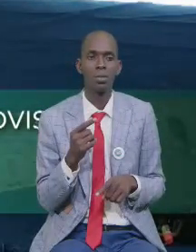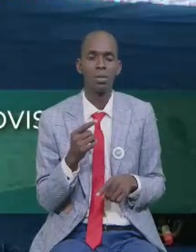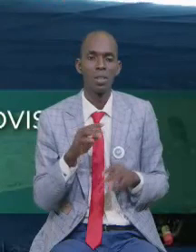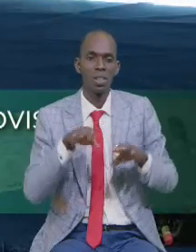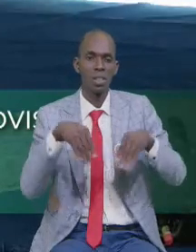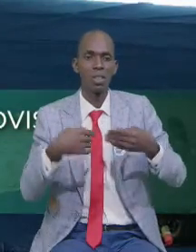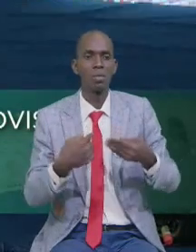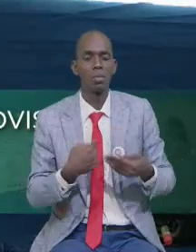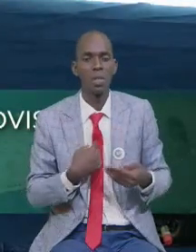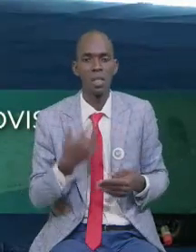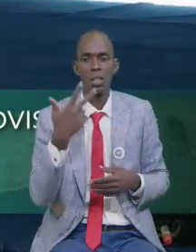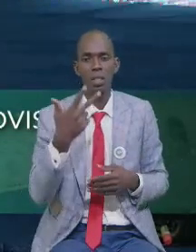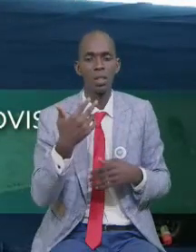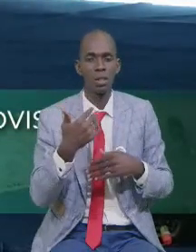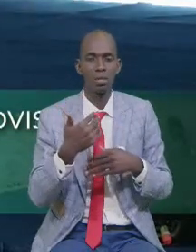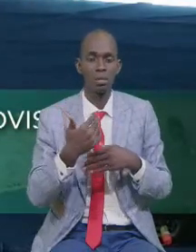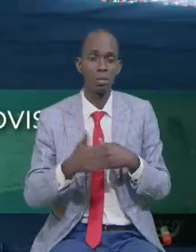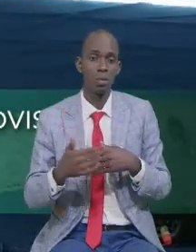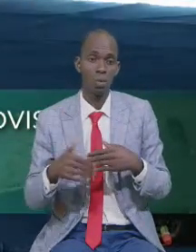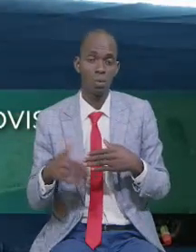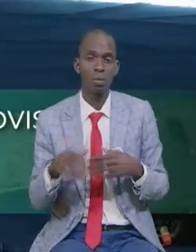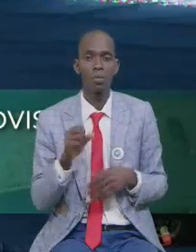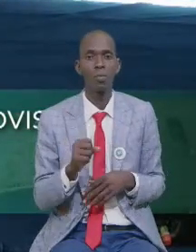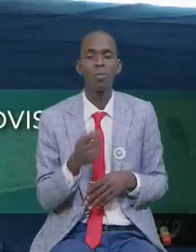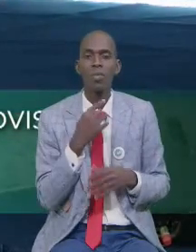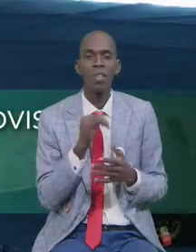me 3 loaves. And then he says